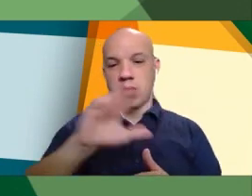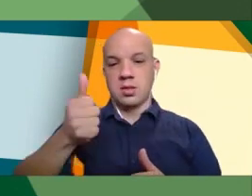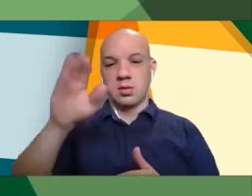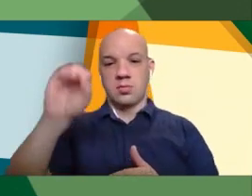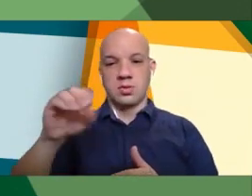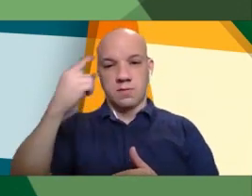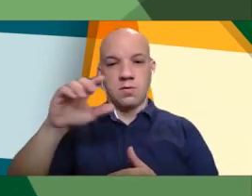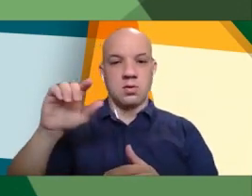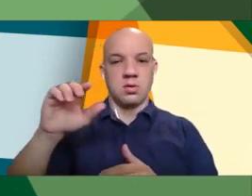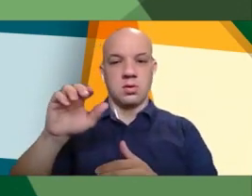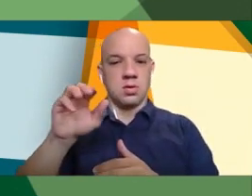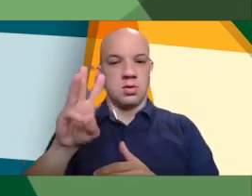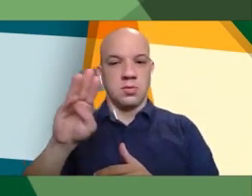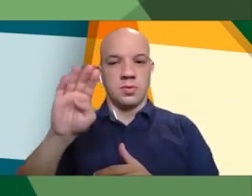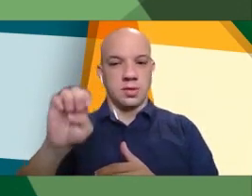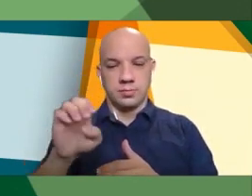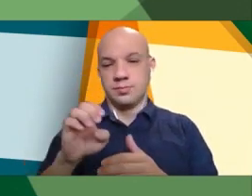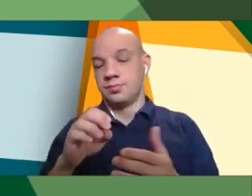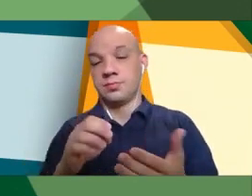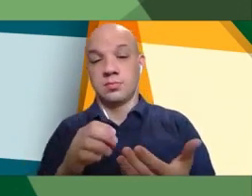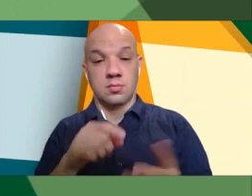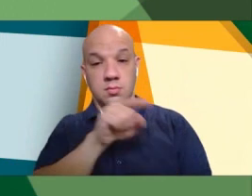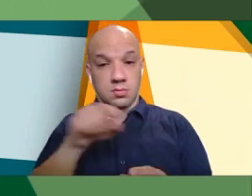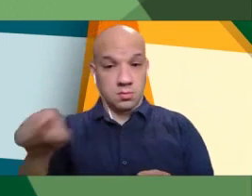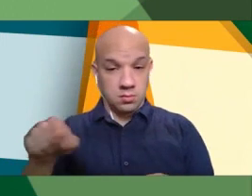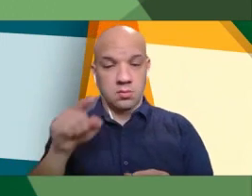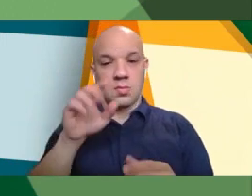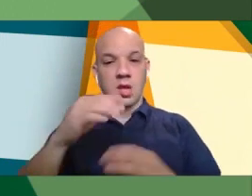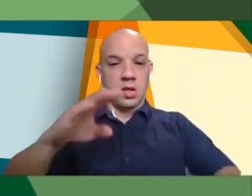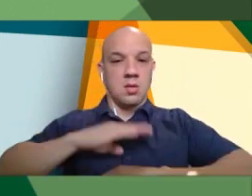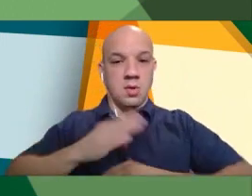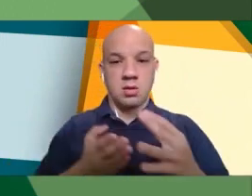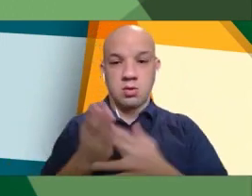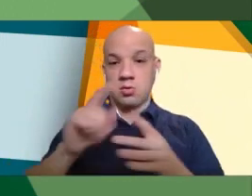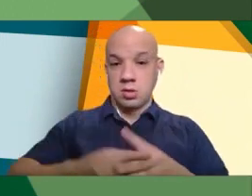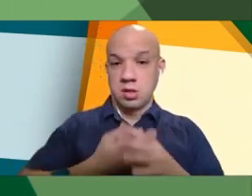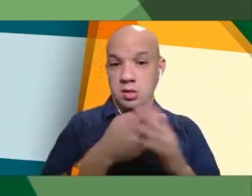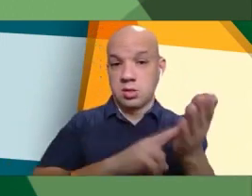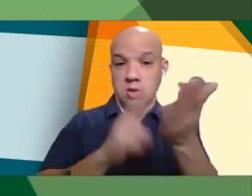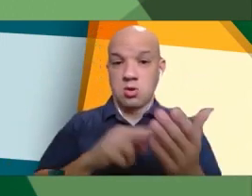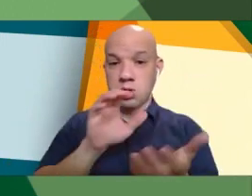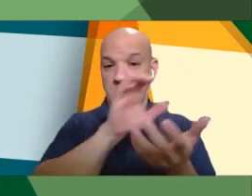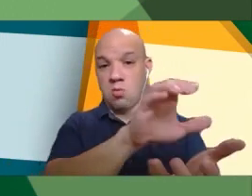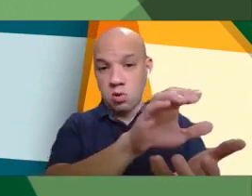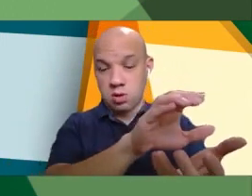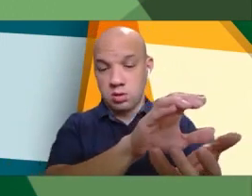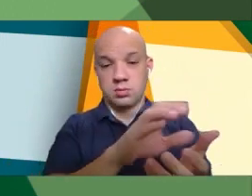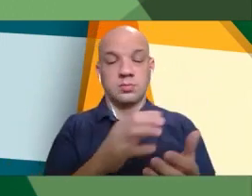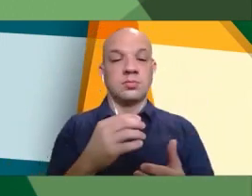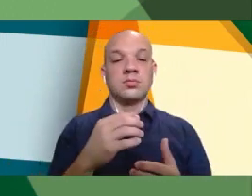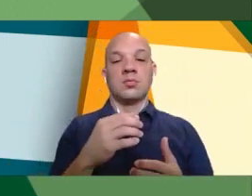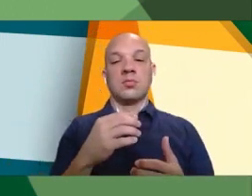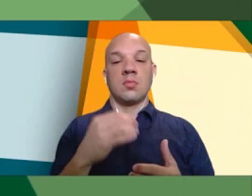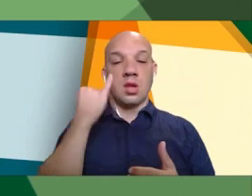WBE. These requirements may be met either through the initial contract award if the prime is a